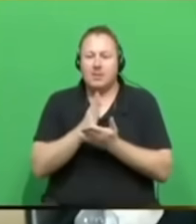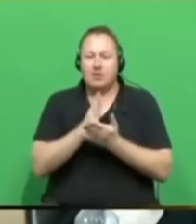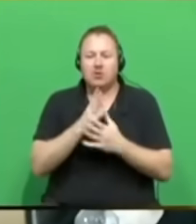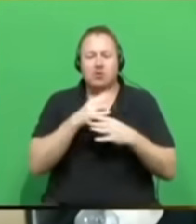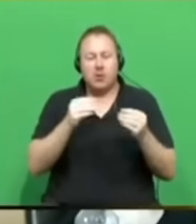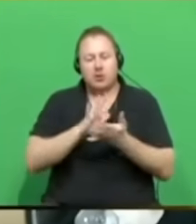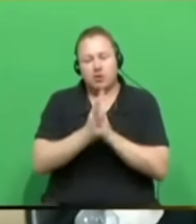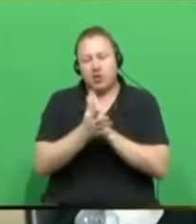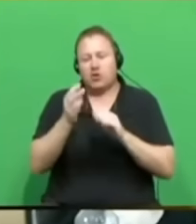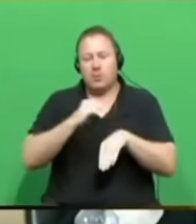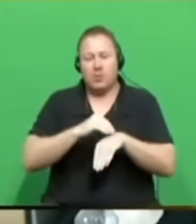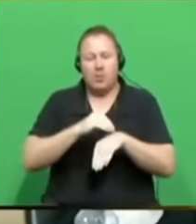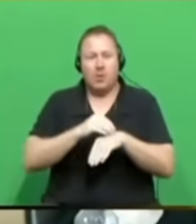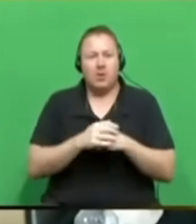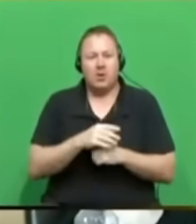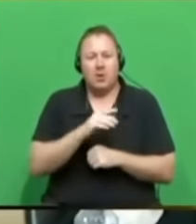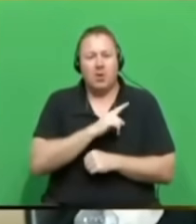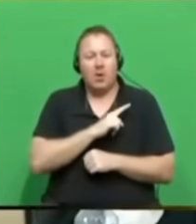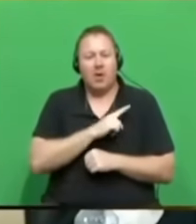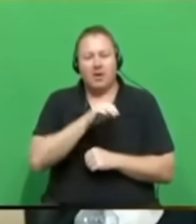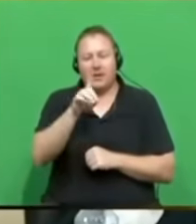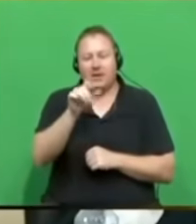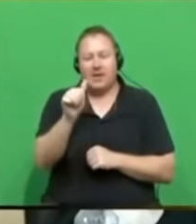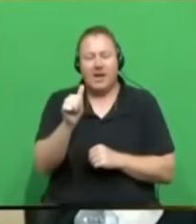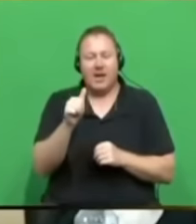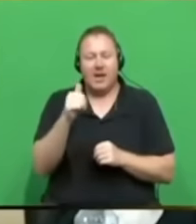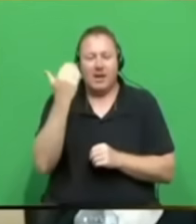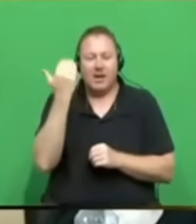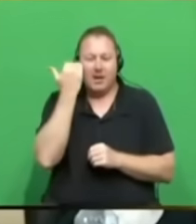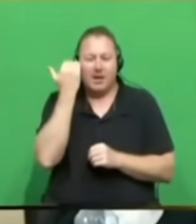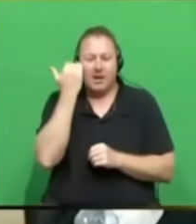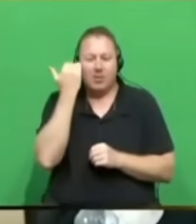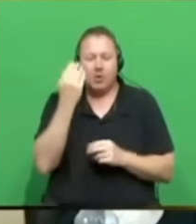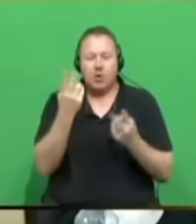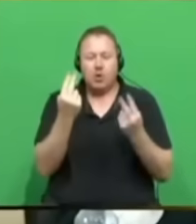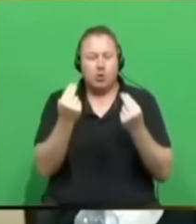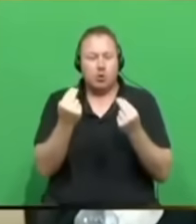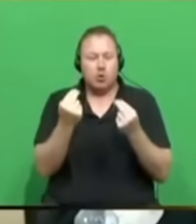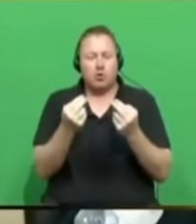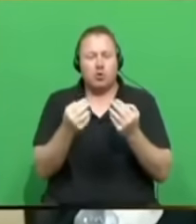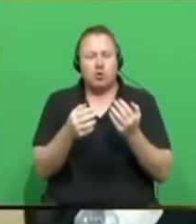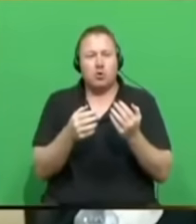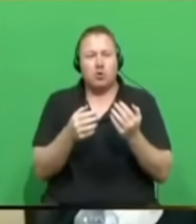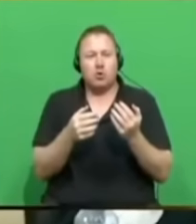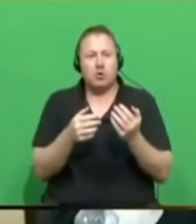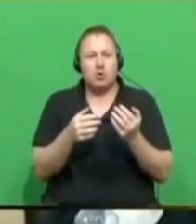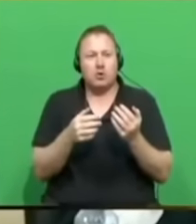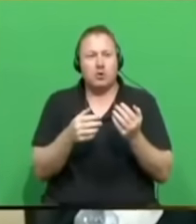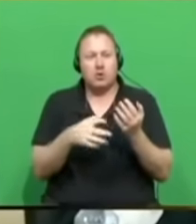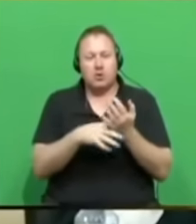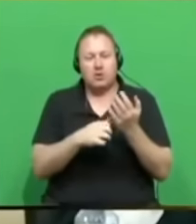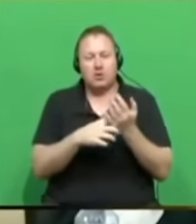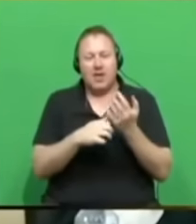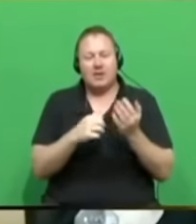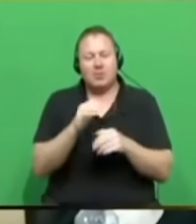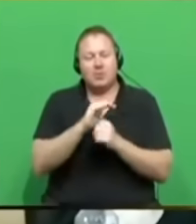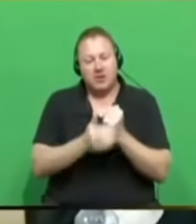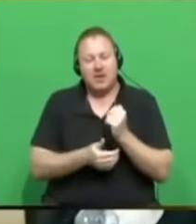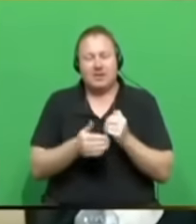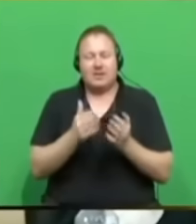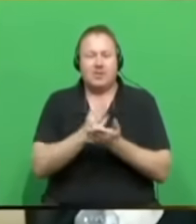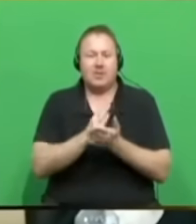destruction. This is why a DA government will not introduce new taxes to protect the middle class from the rising cost of